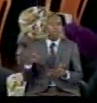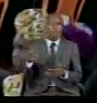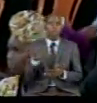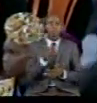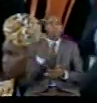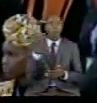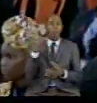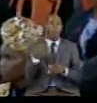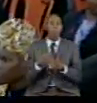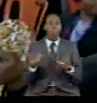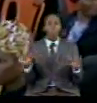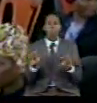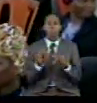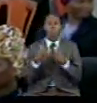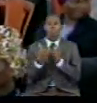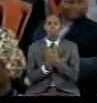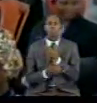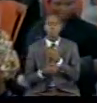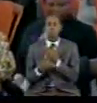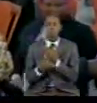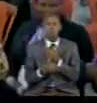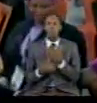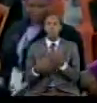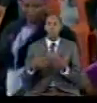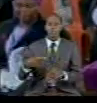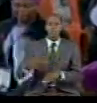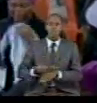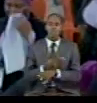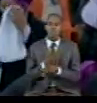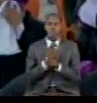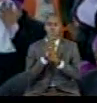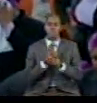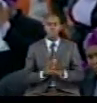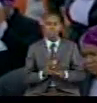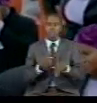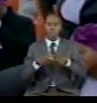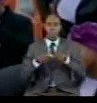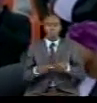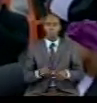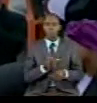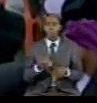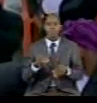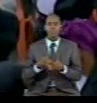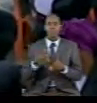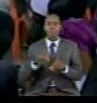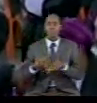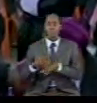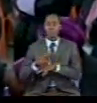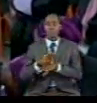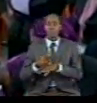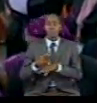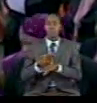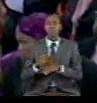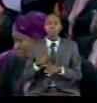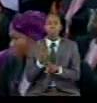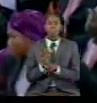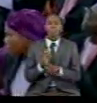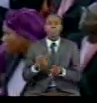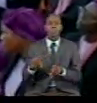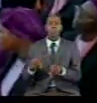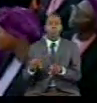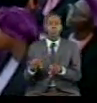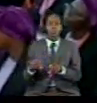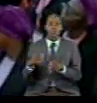country shepherds abiding in the field, keeping watch over their flock by